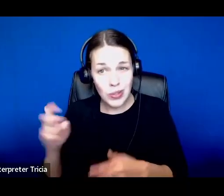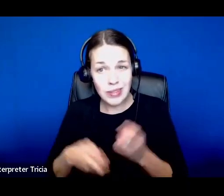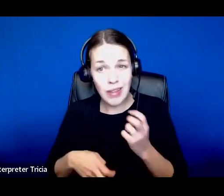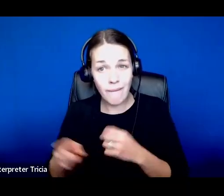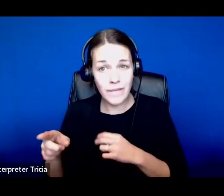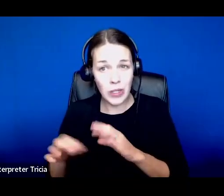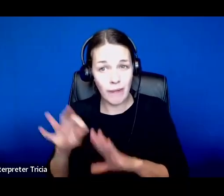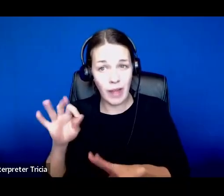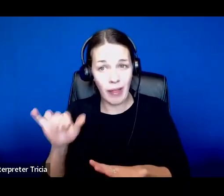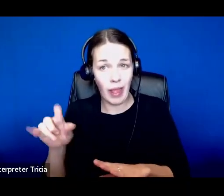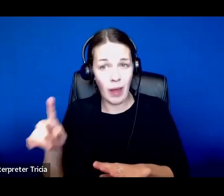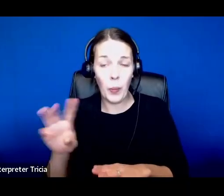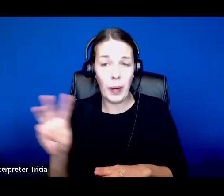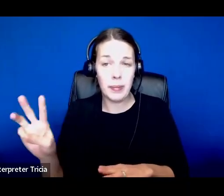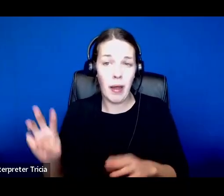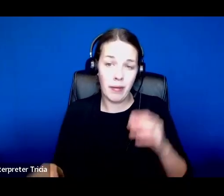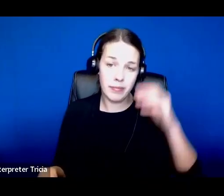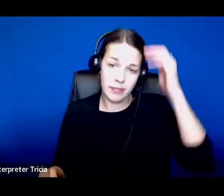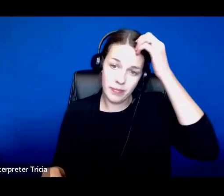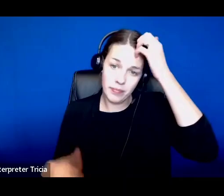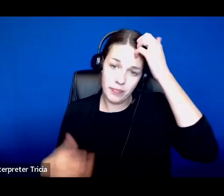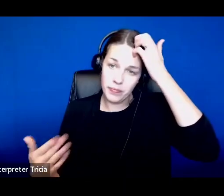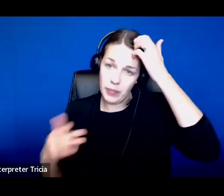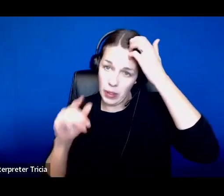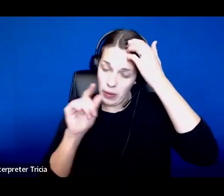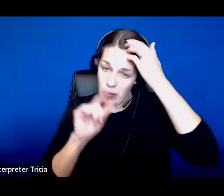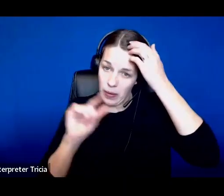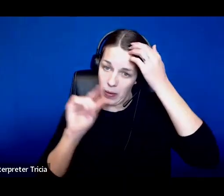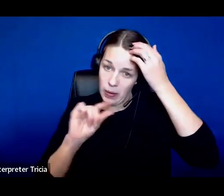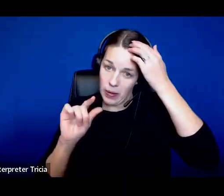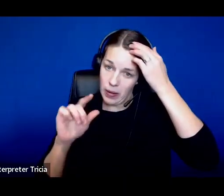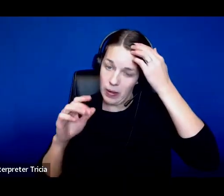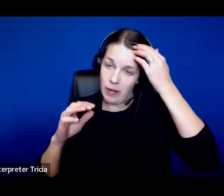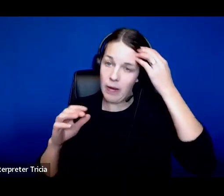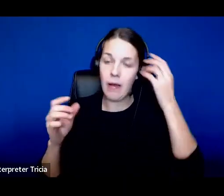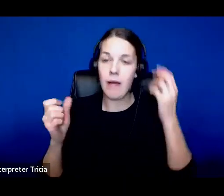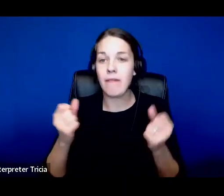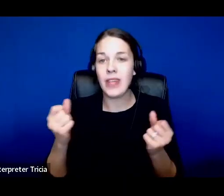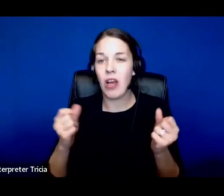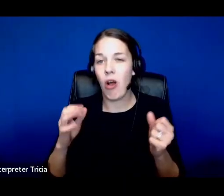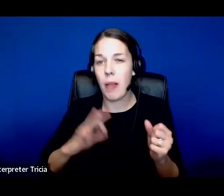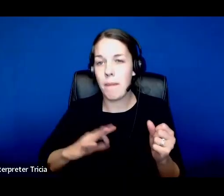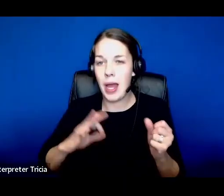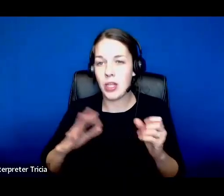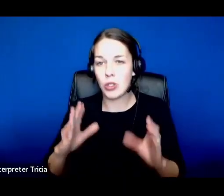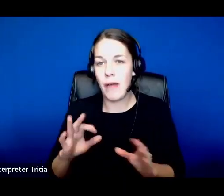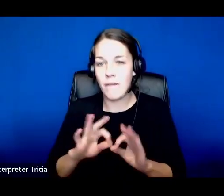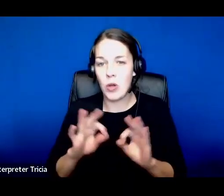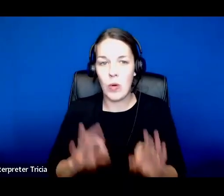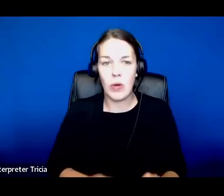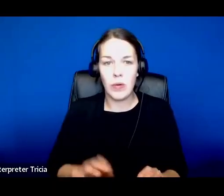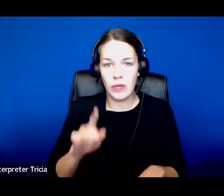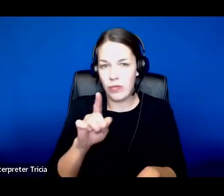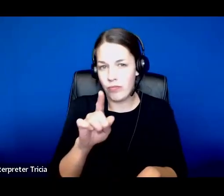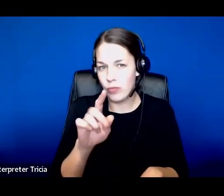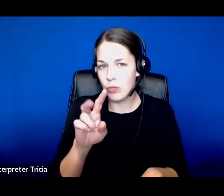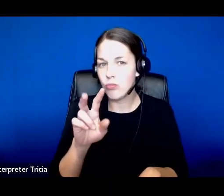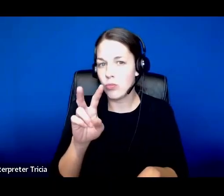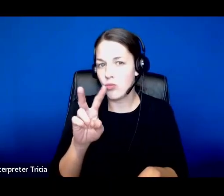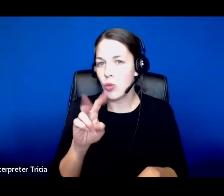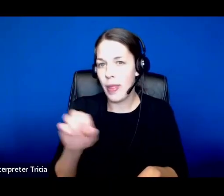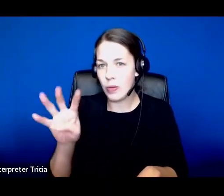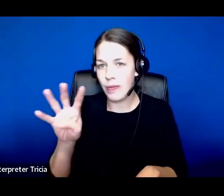find on their website. So Google vehicle beneficiary form PS 2004-2